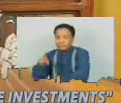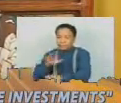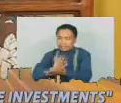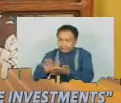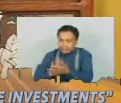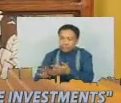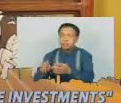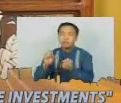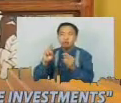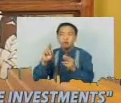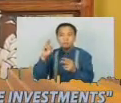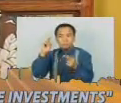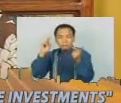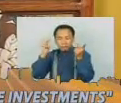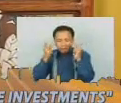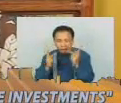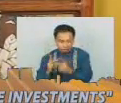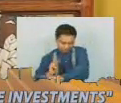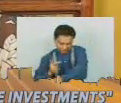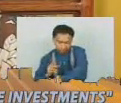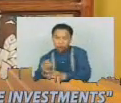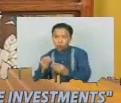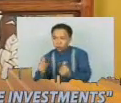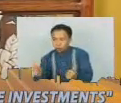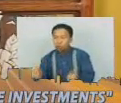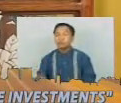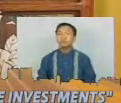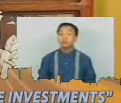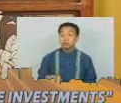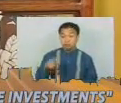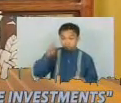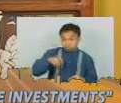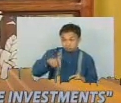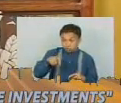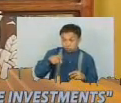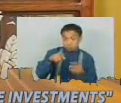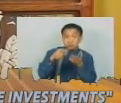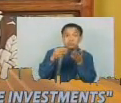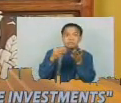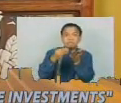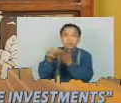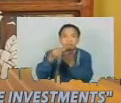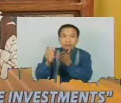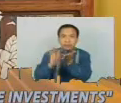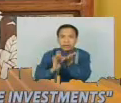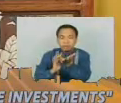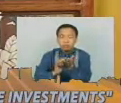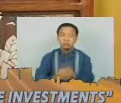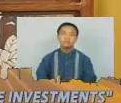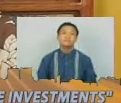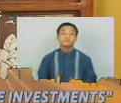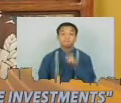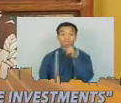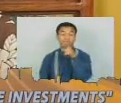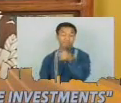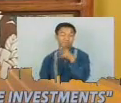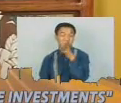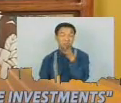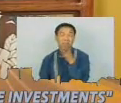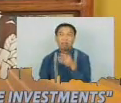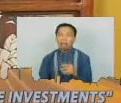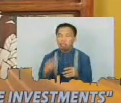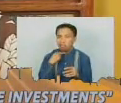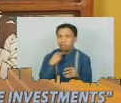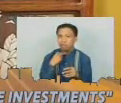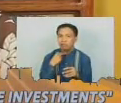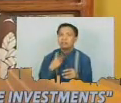suit the pain with. Yung mga perang kailangan mo riyan, gamot yung bibilhin. And they would not have that. And usually they would tell me,